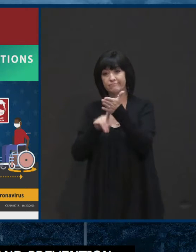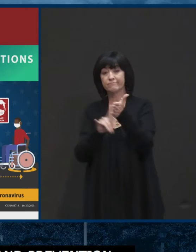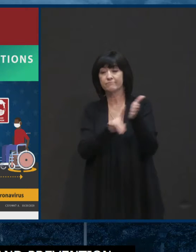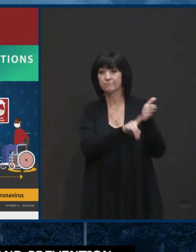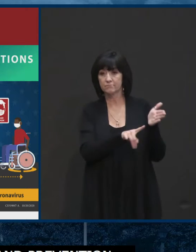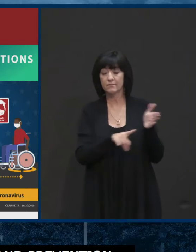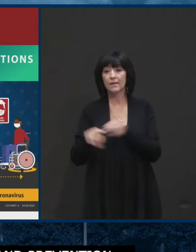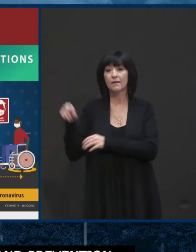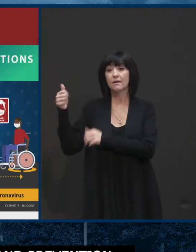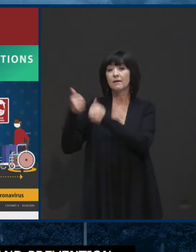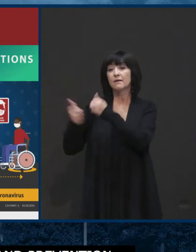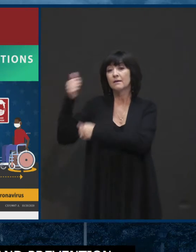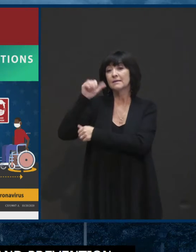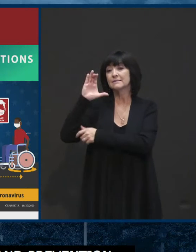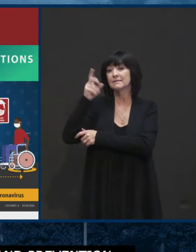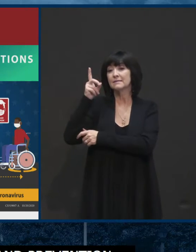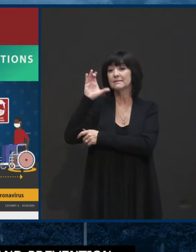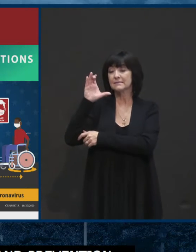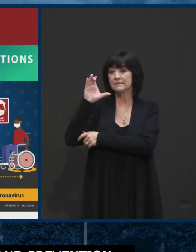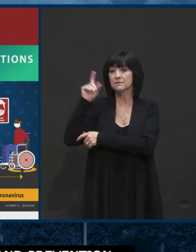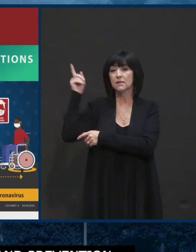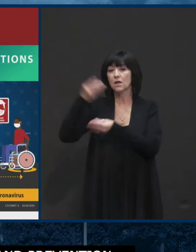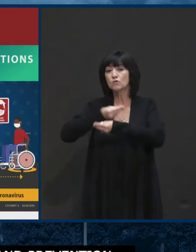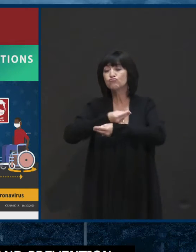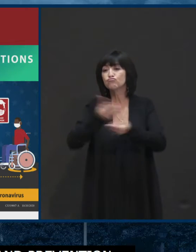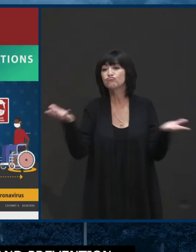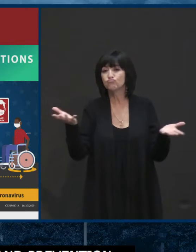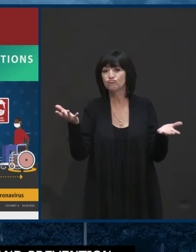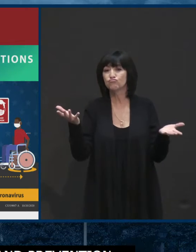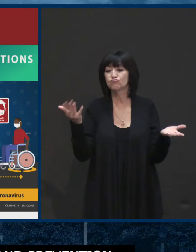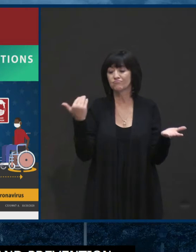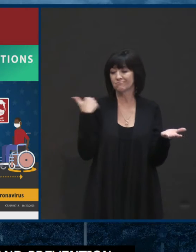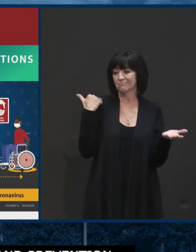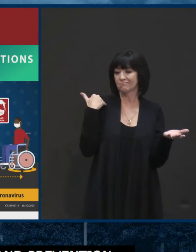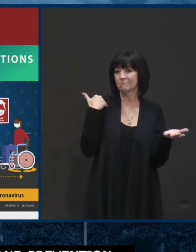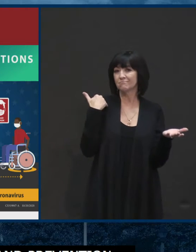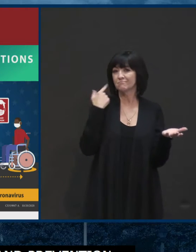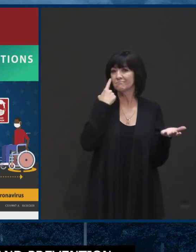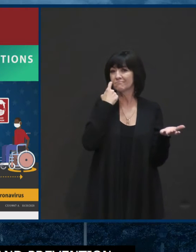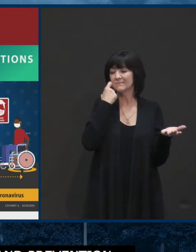CDC came out with polling guidance this past summer, and